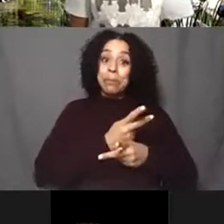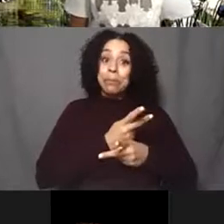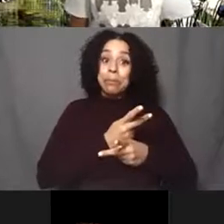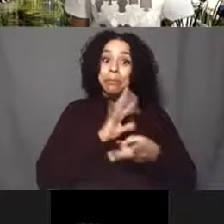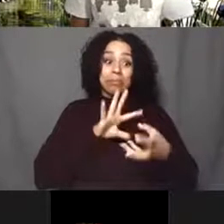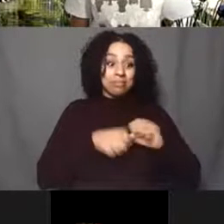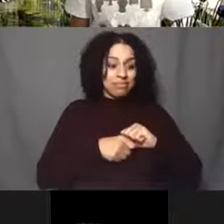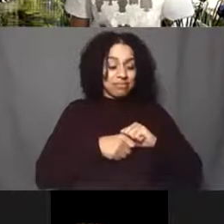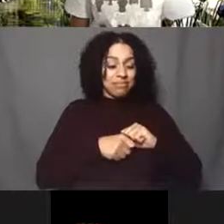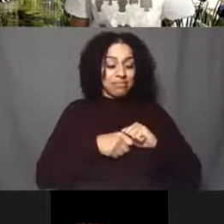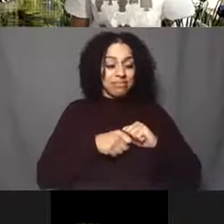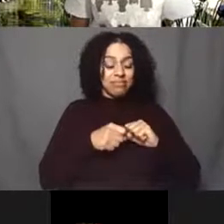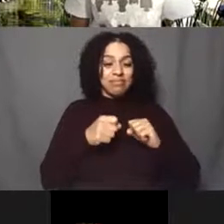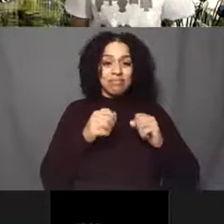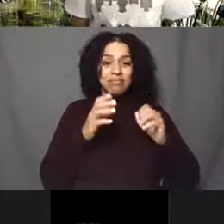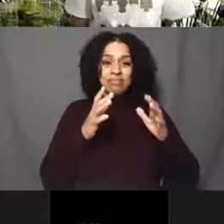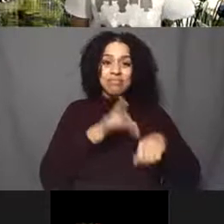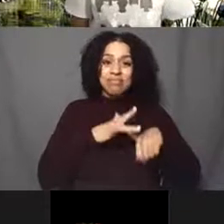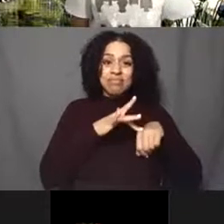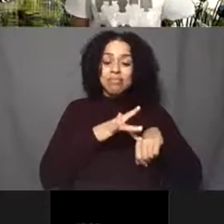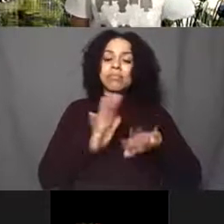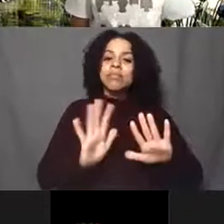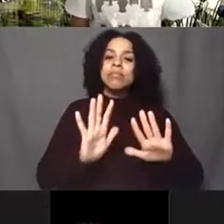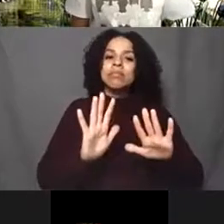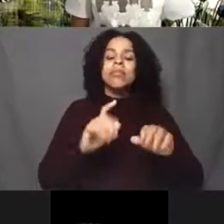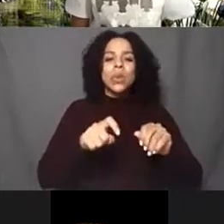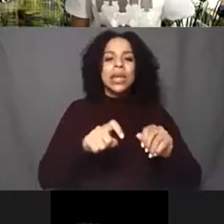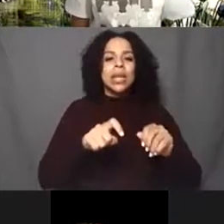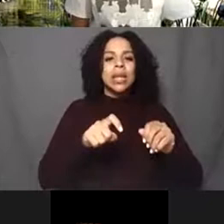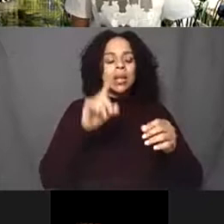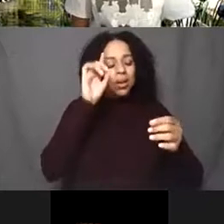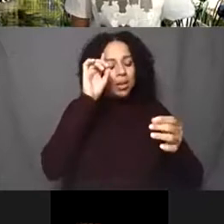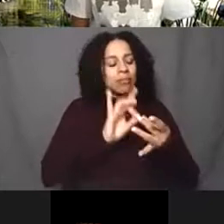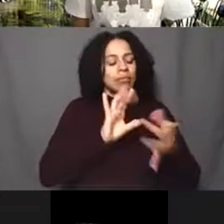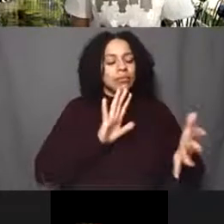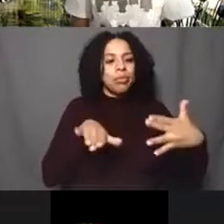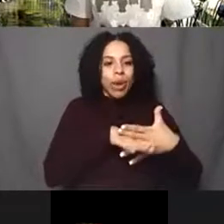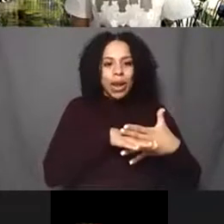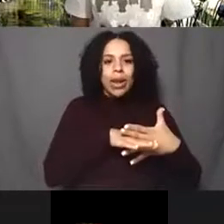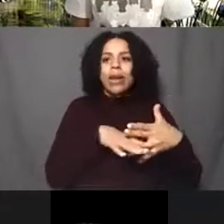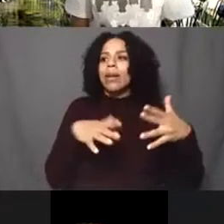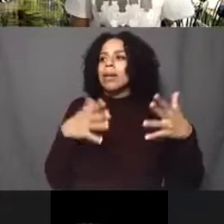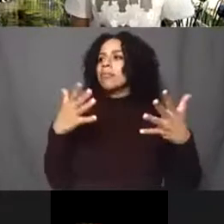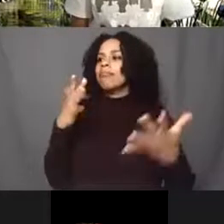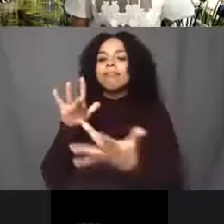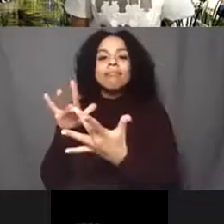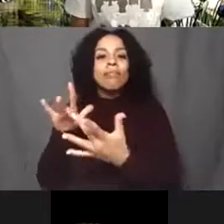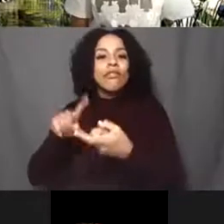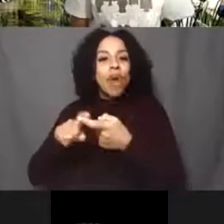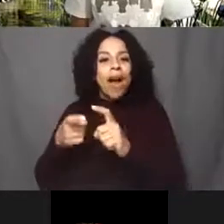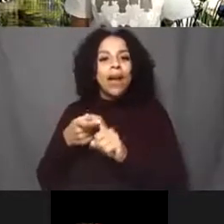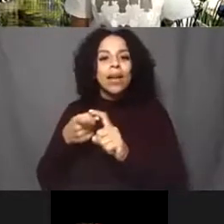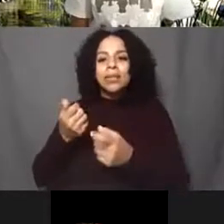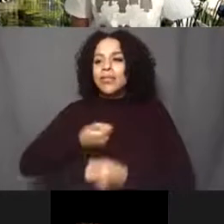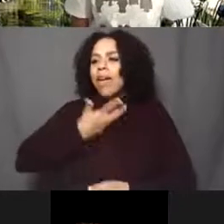can be very hard when you feel like this is your purpose. And also understand that, and we know